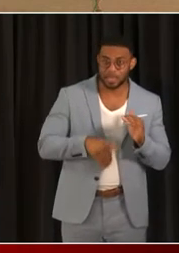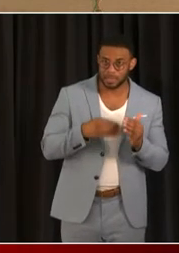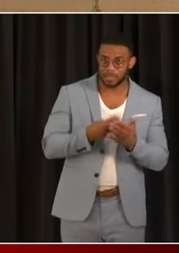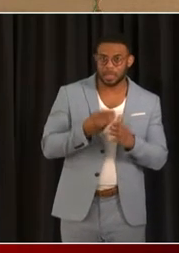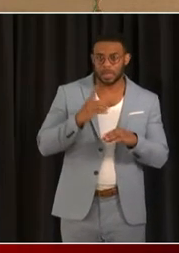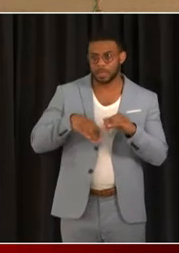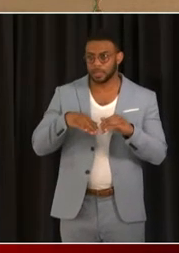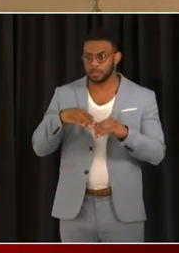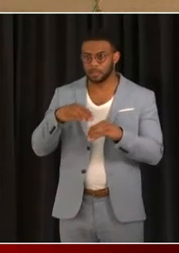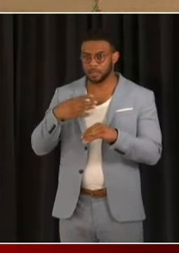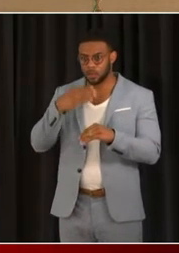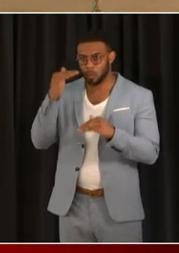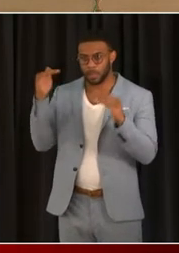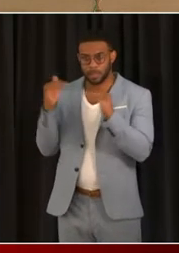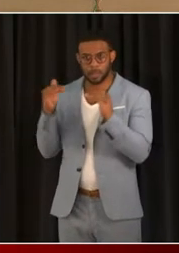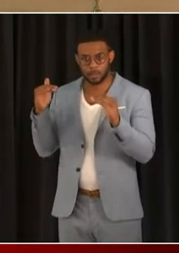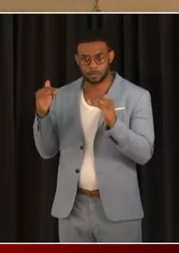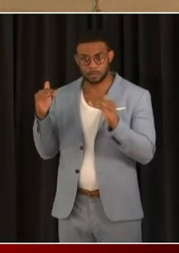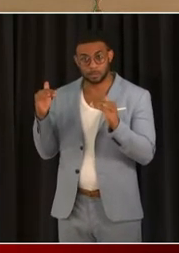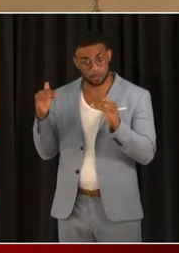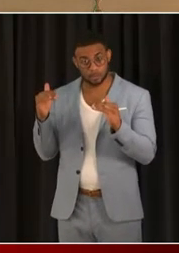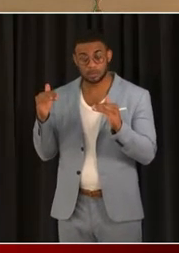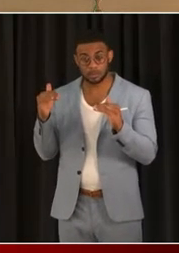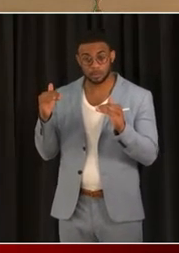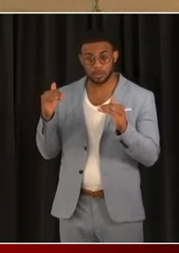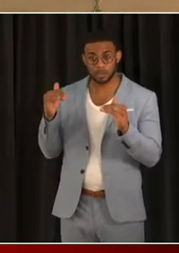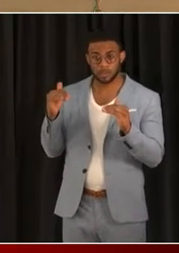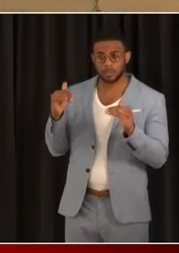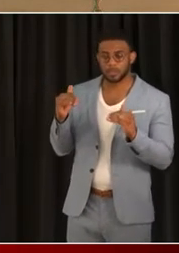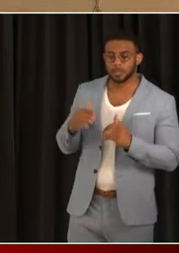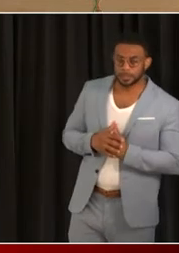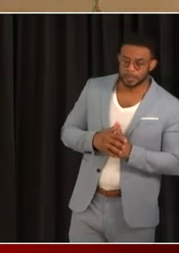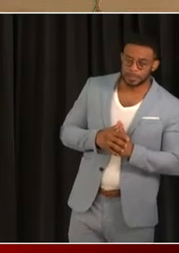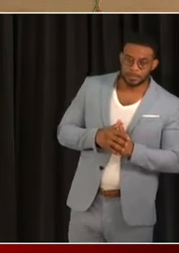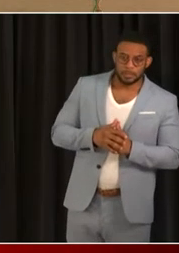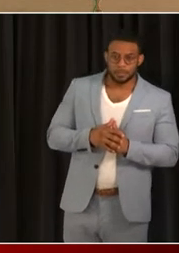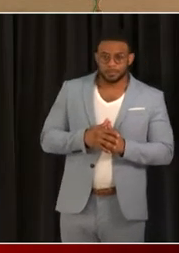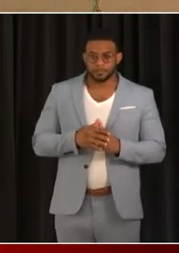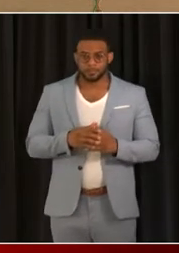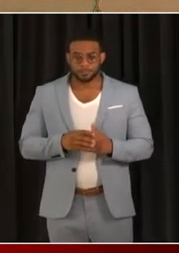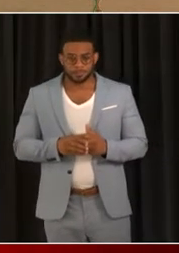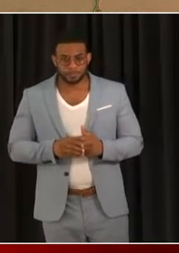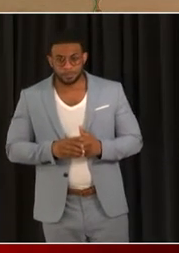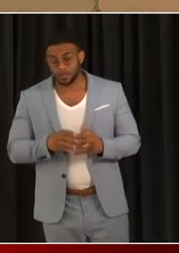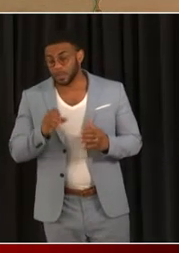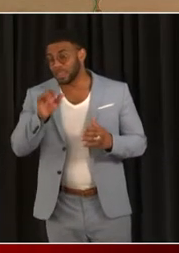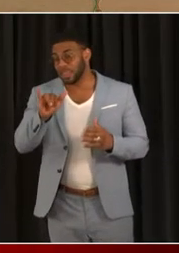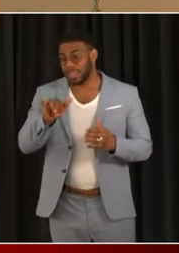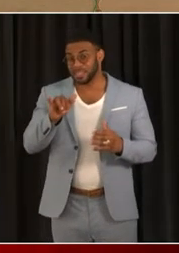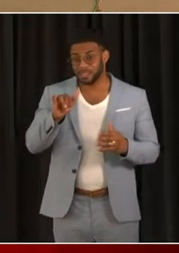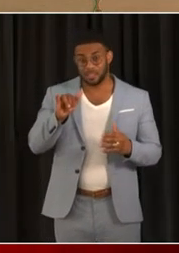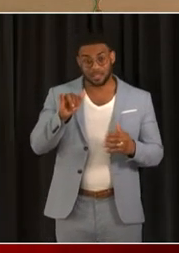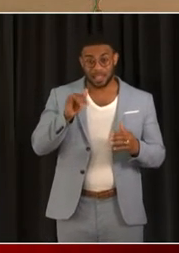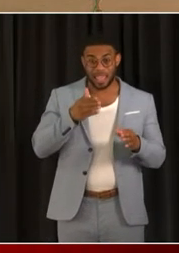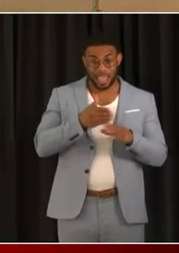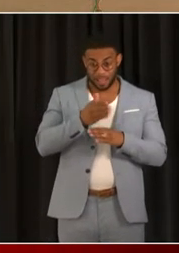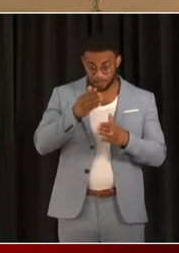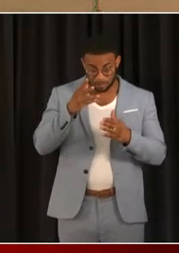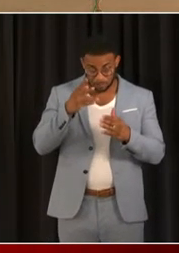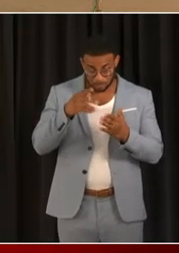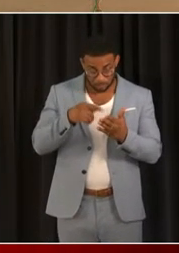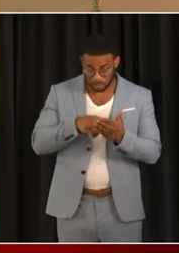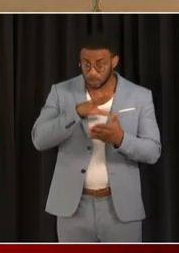less than their neighborhoods where the share of the Black population is less than 1%. And that's after controlling